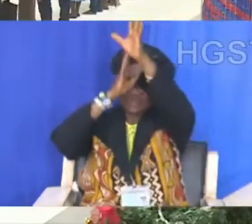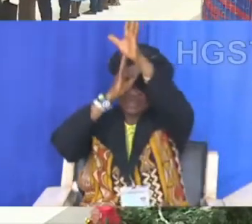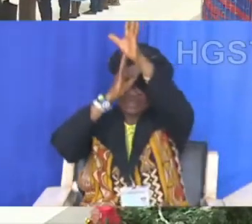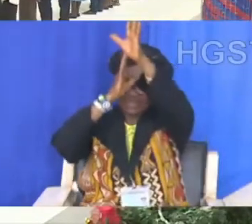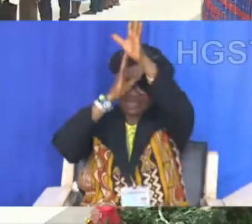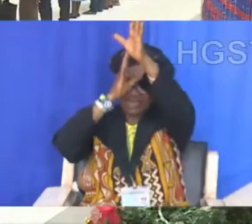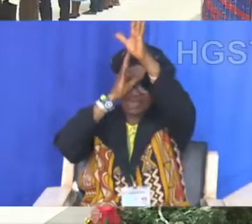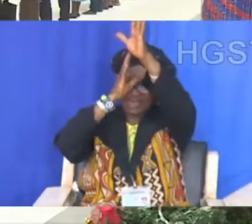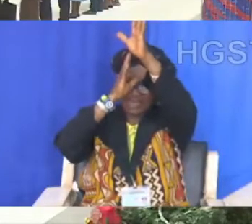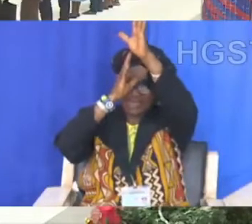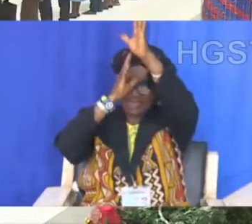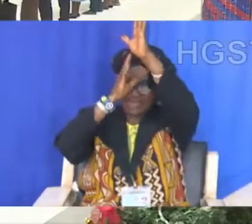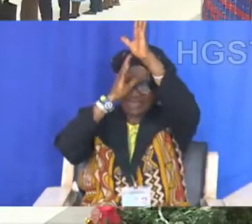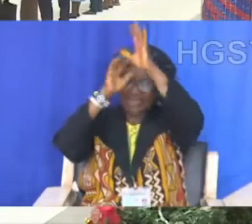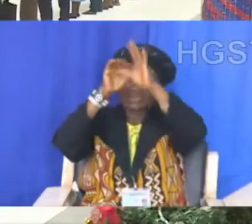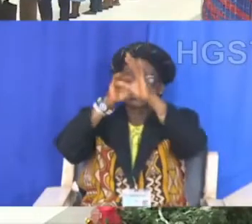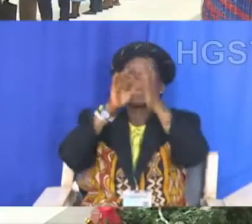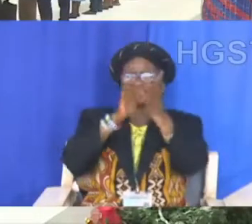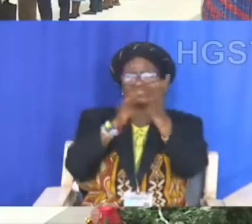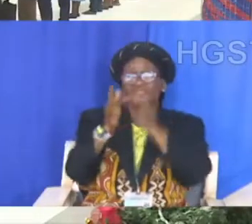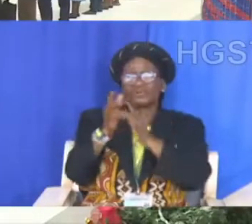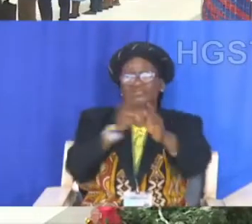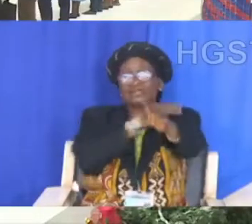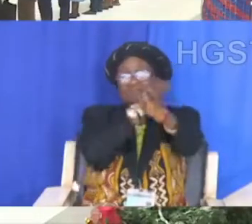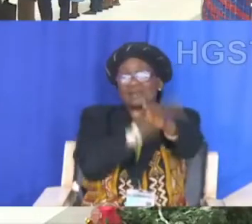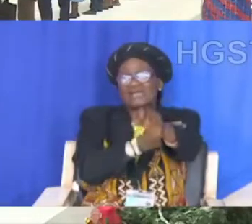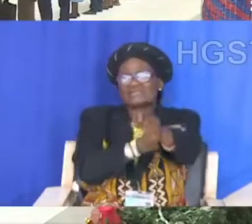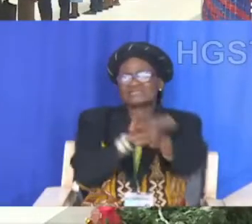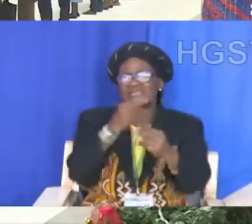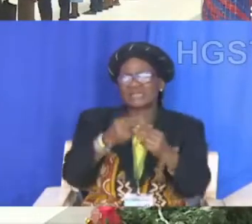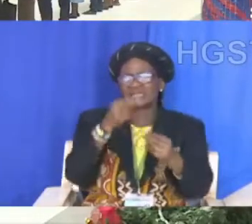In Jesus' mighty name, we have prayed.